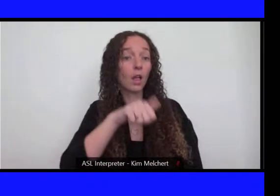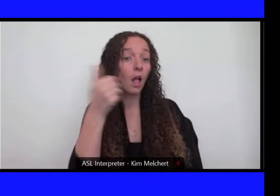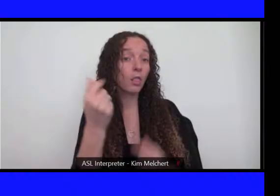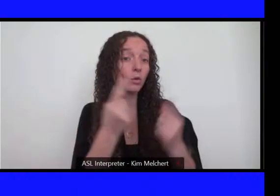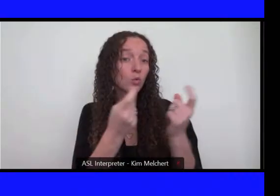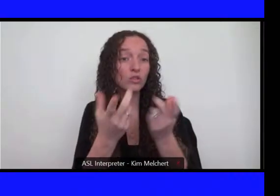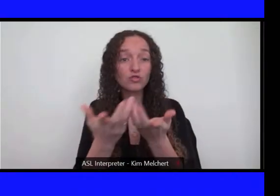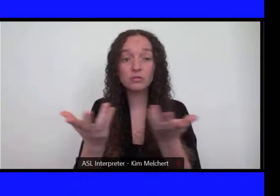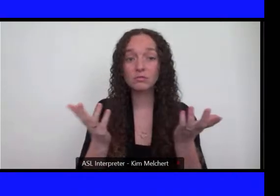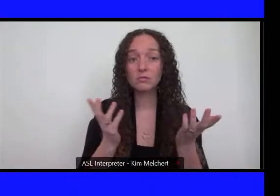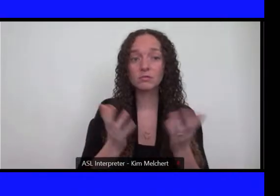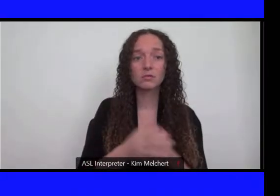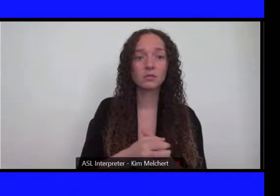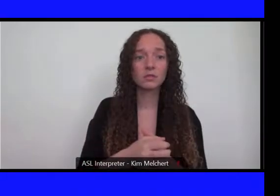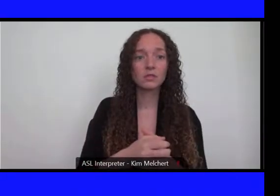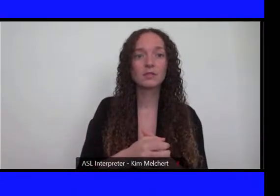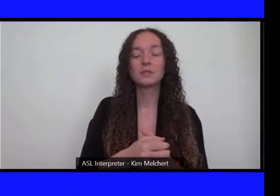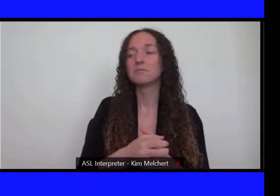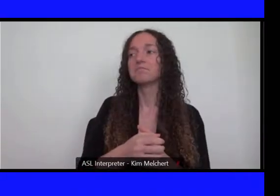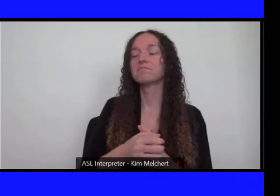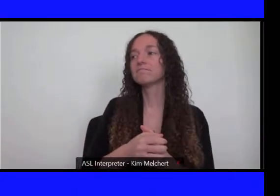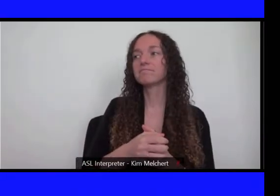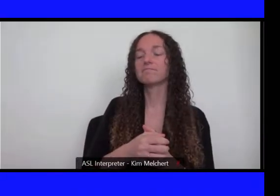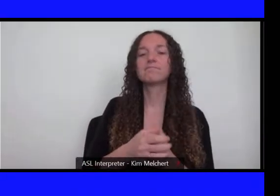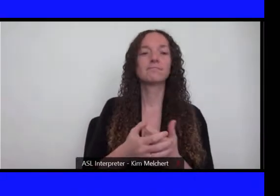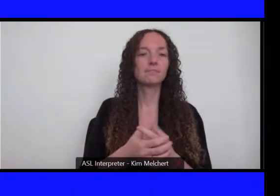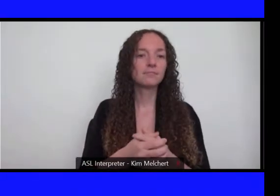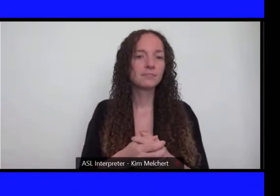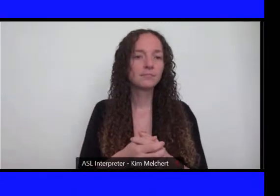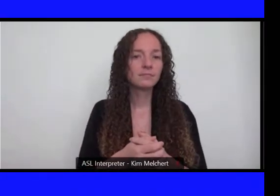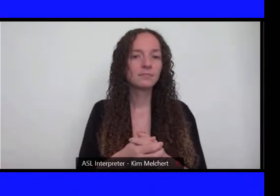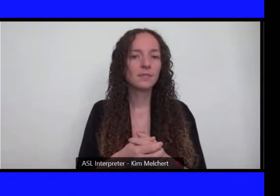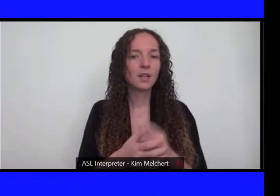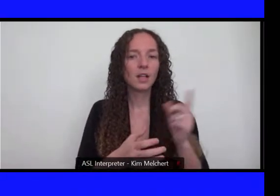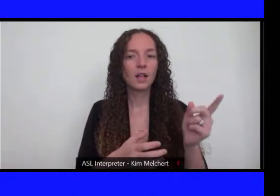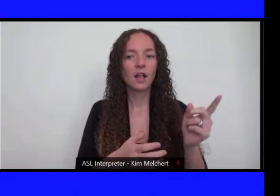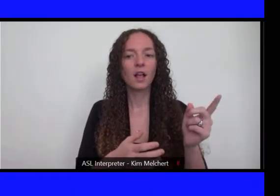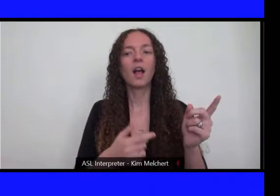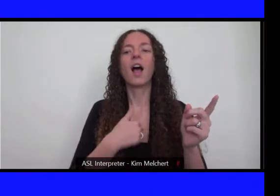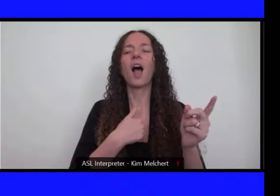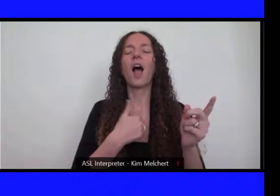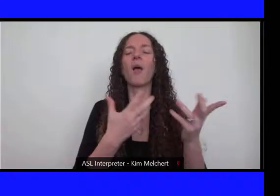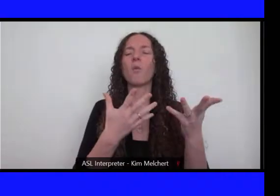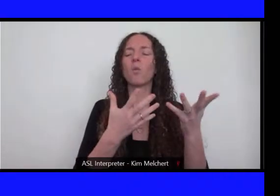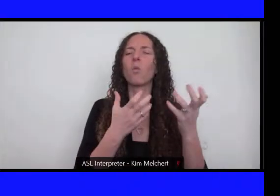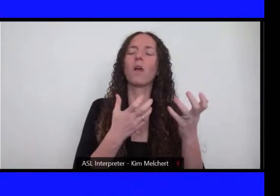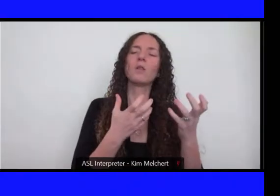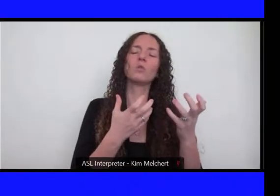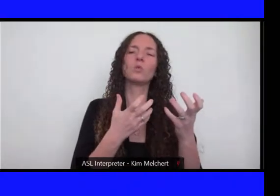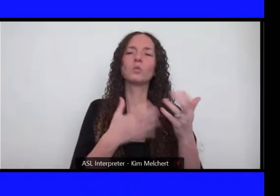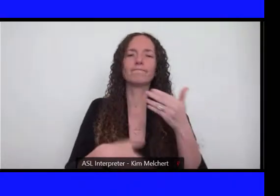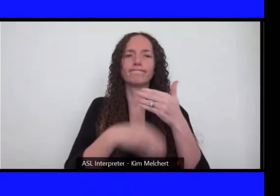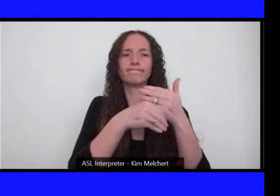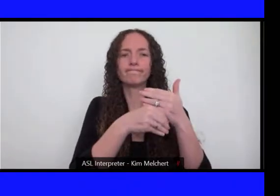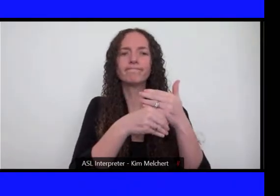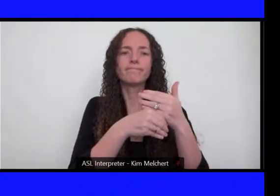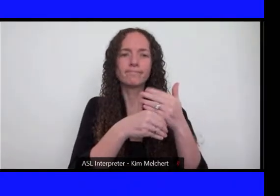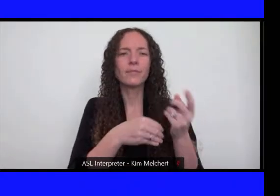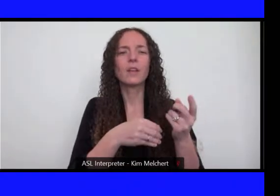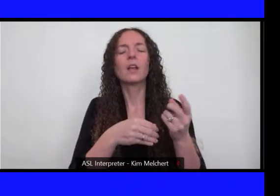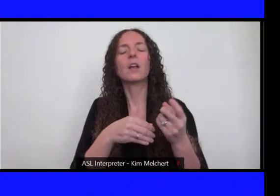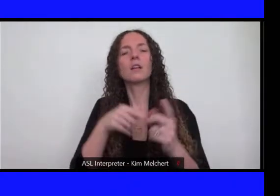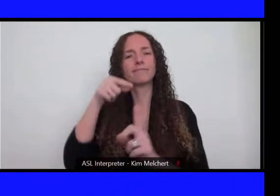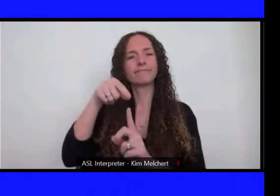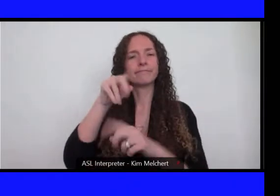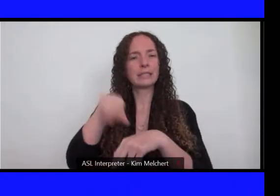don't know if there is information about the state that is available that maybe we can look, because that allows you to have some